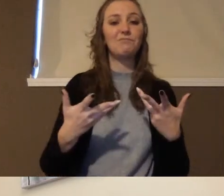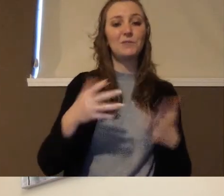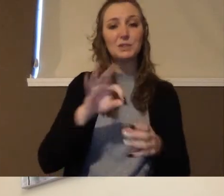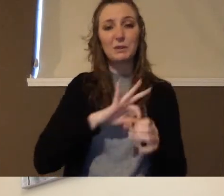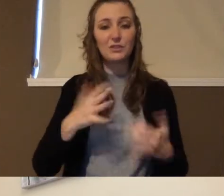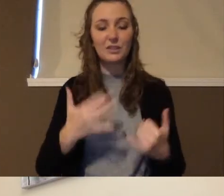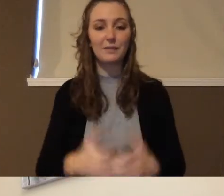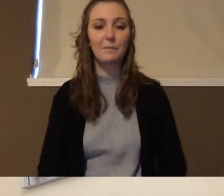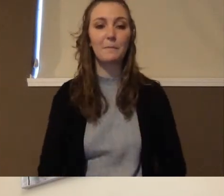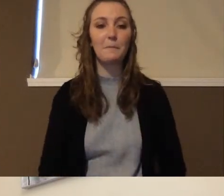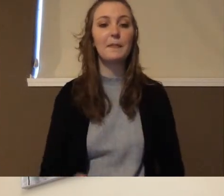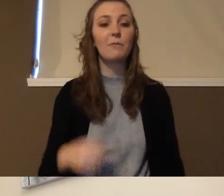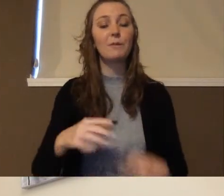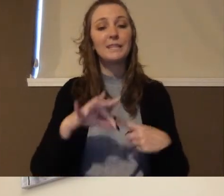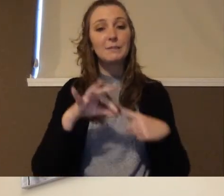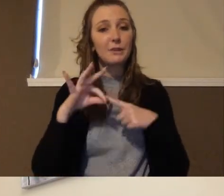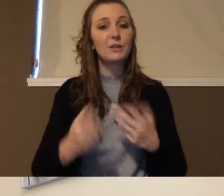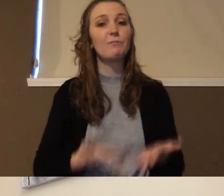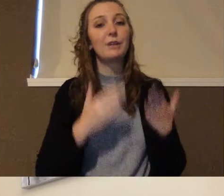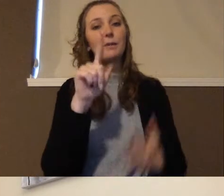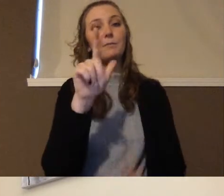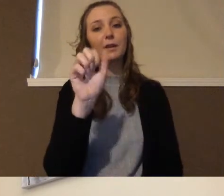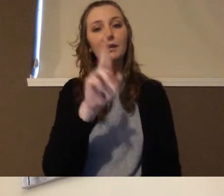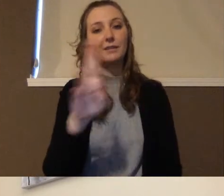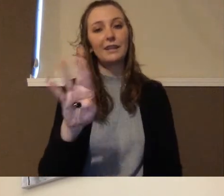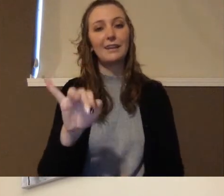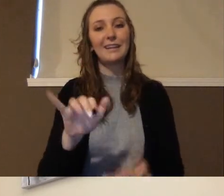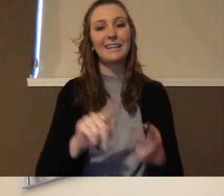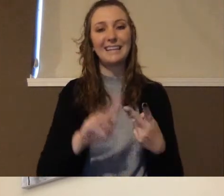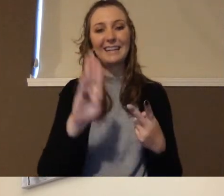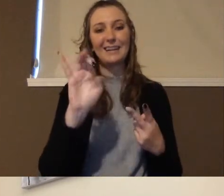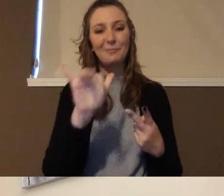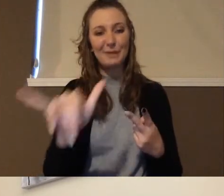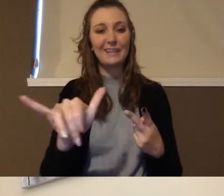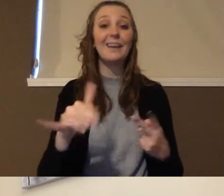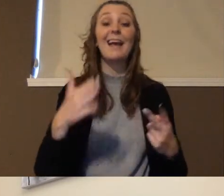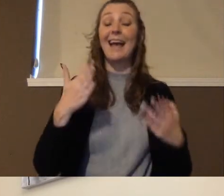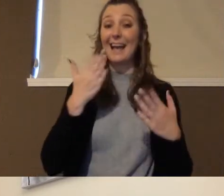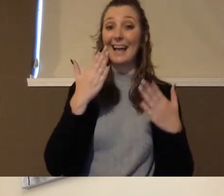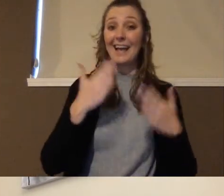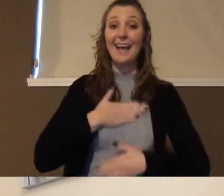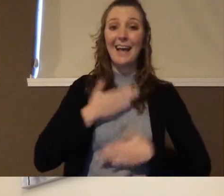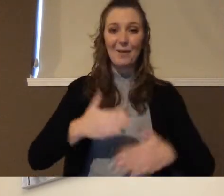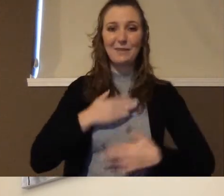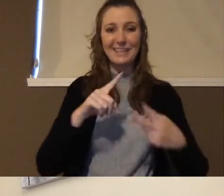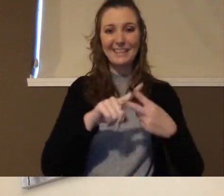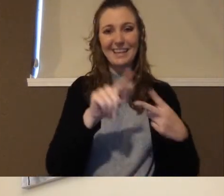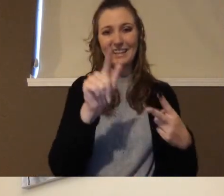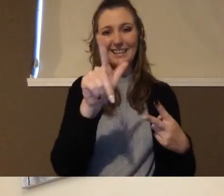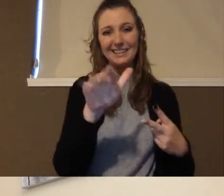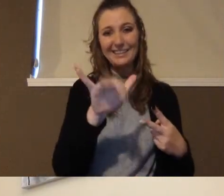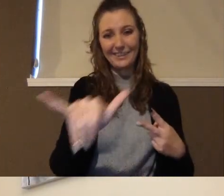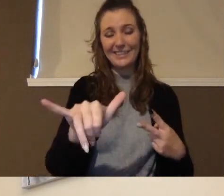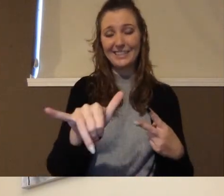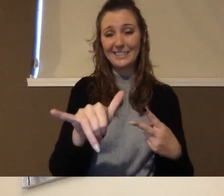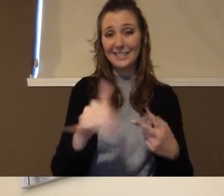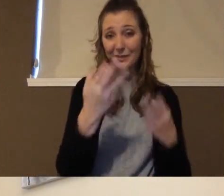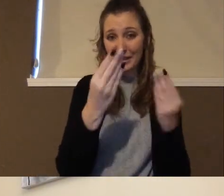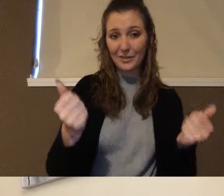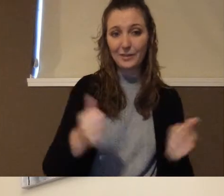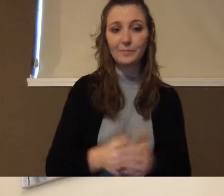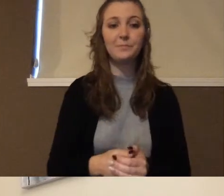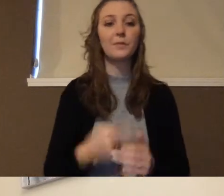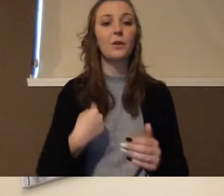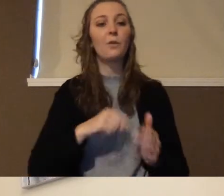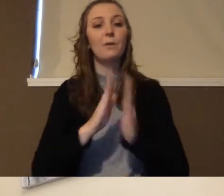lift up Larry and Becky Trover, grateful for improvement in Larry's condition and for Becky's continued health. We pray for Val Farnham that he would be encouraged